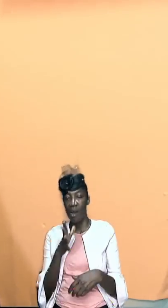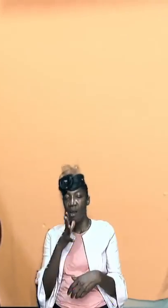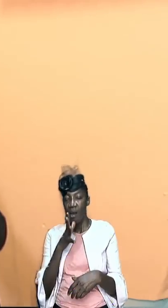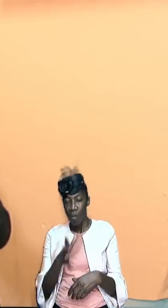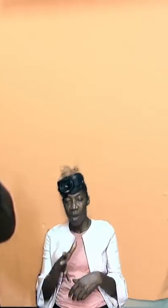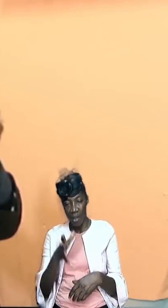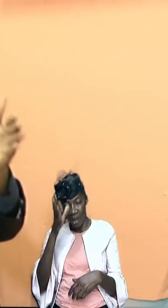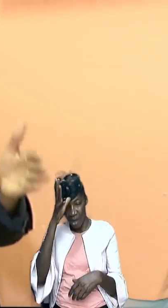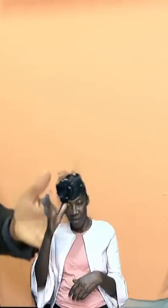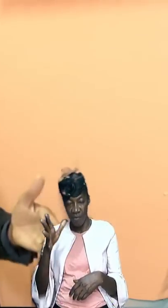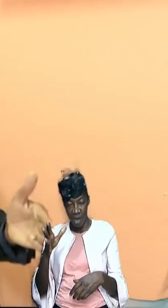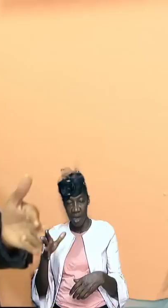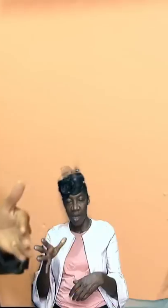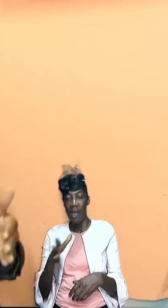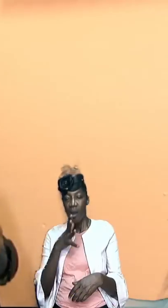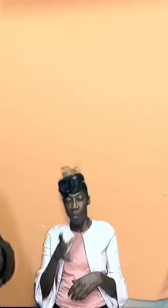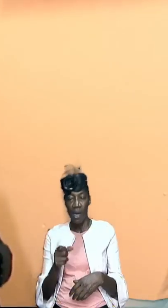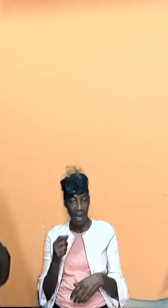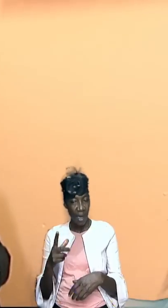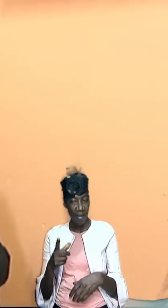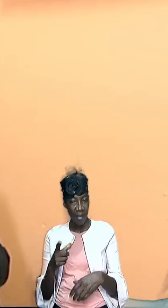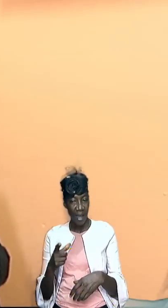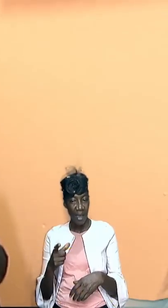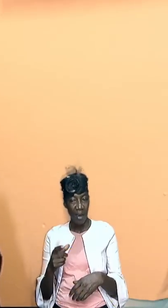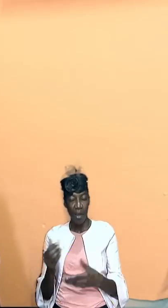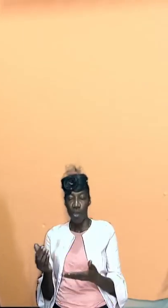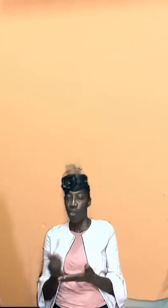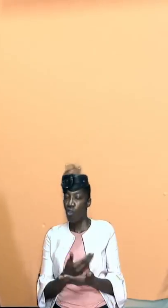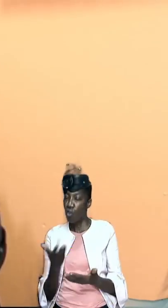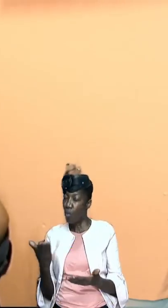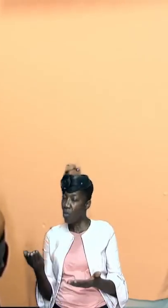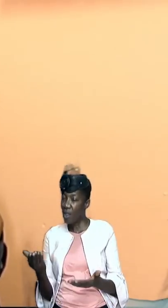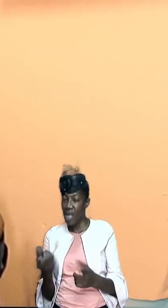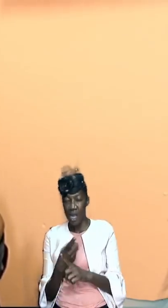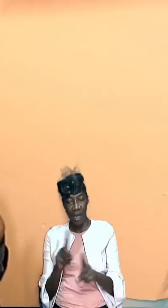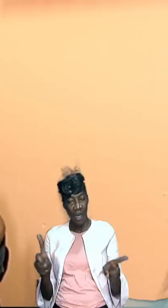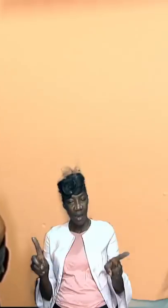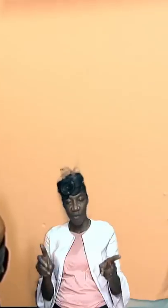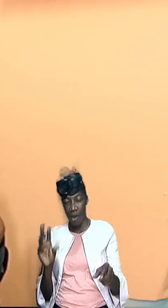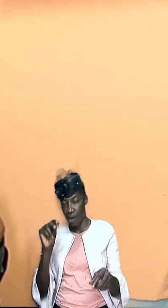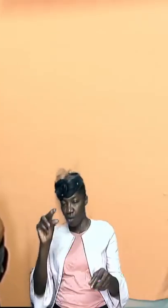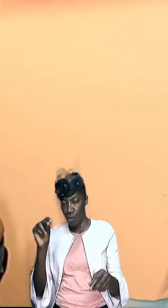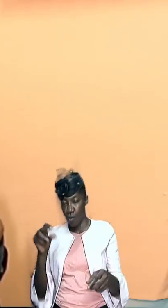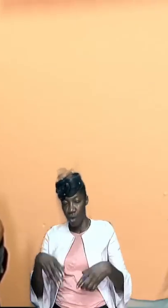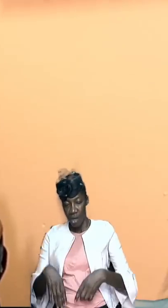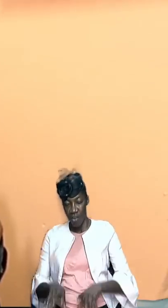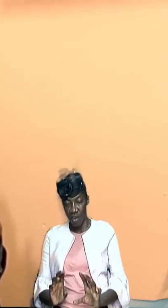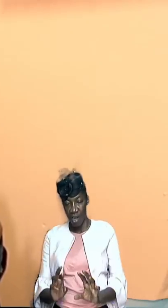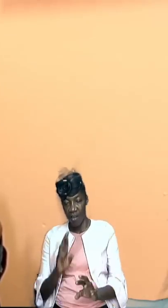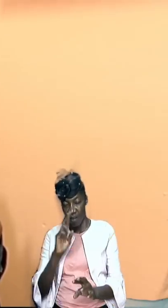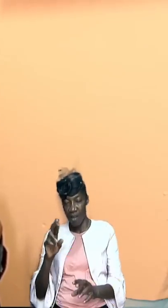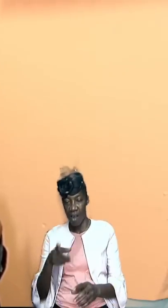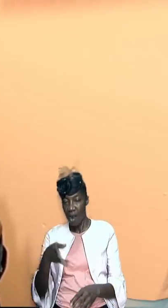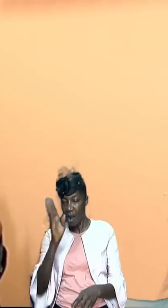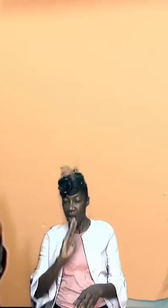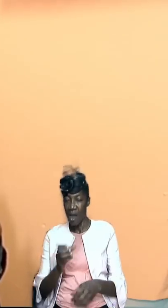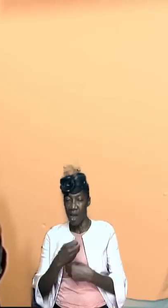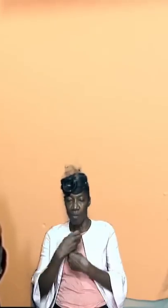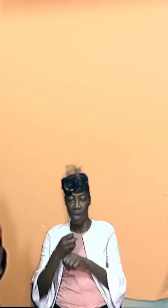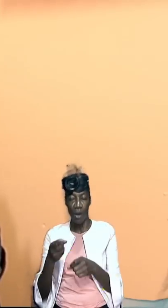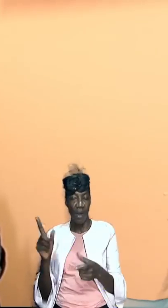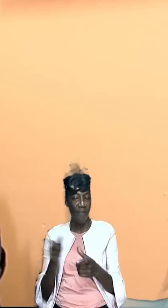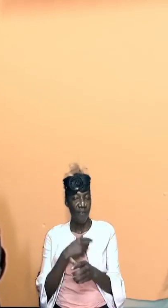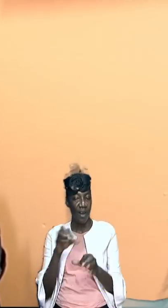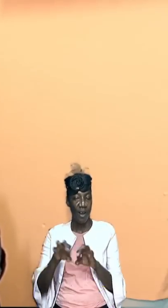and make the mother understand French and the father understand English. Chances are, because he set up the first family.